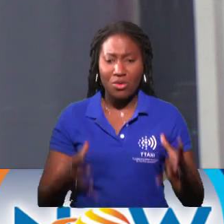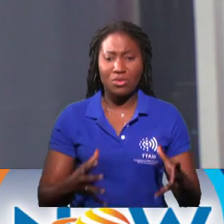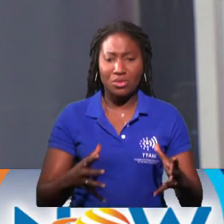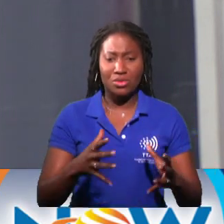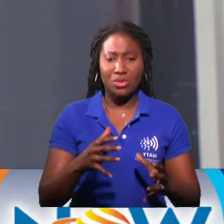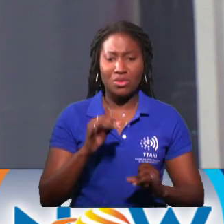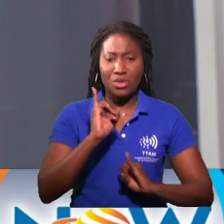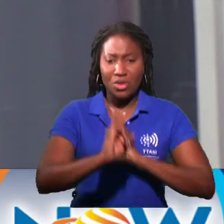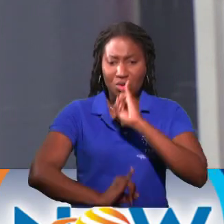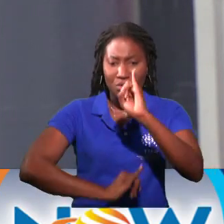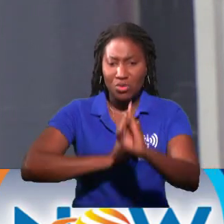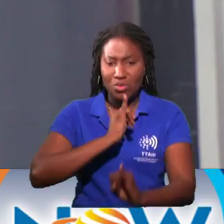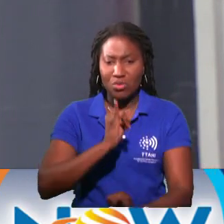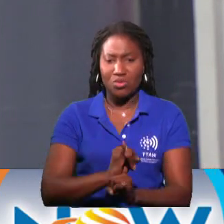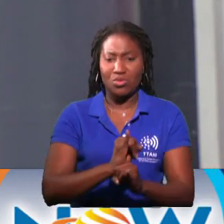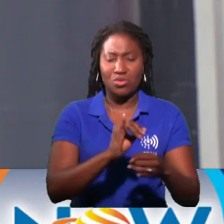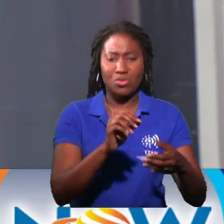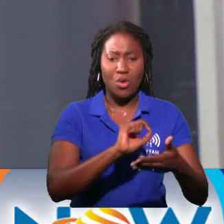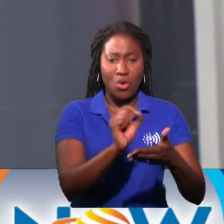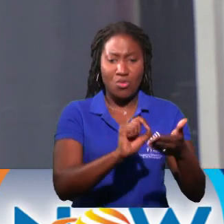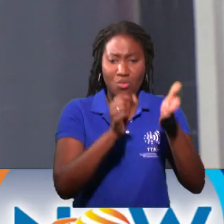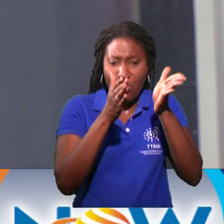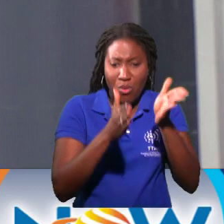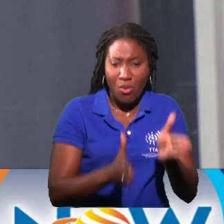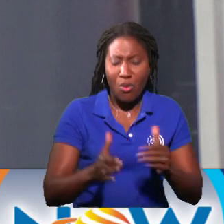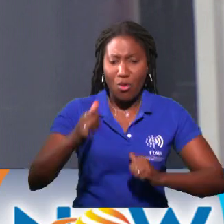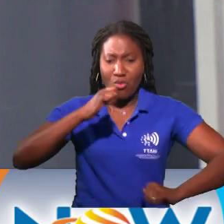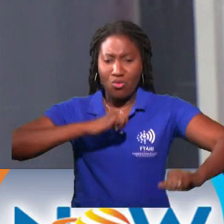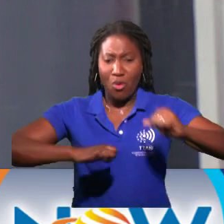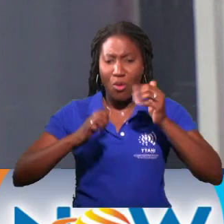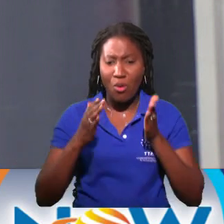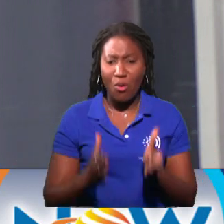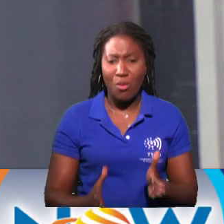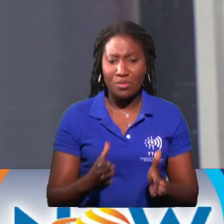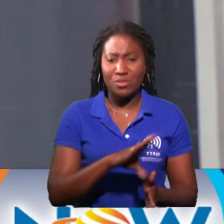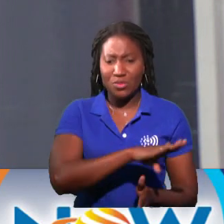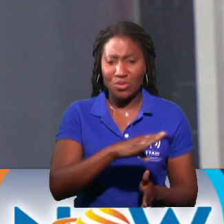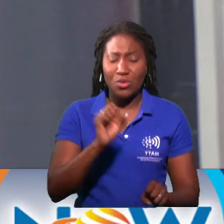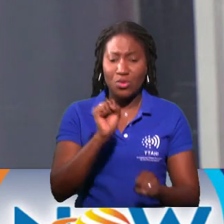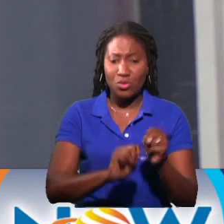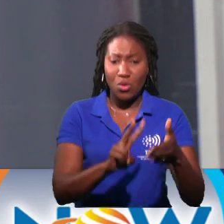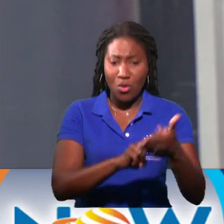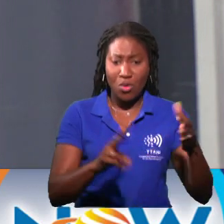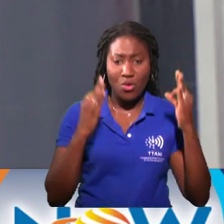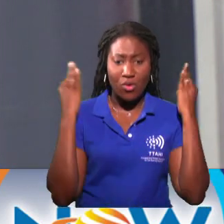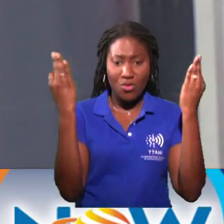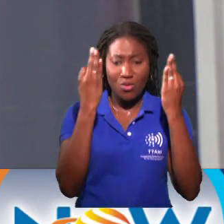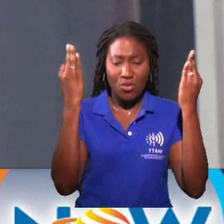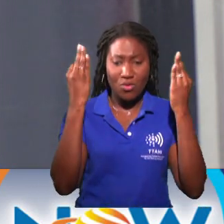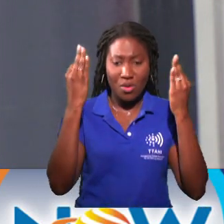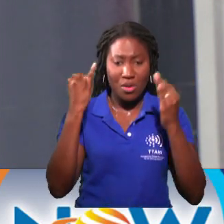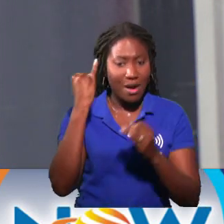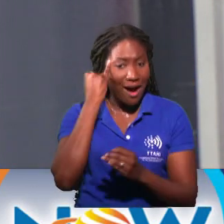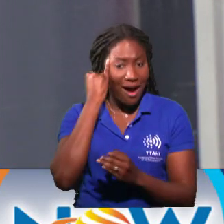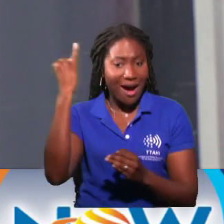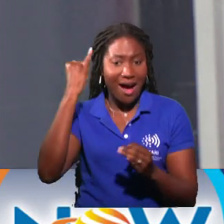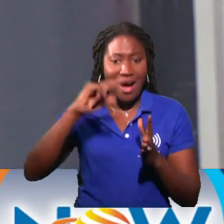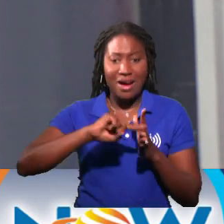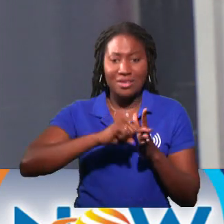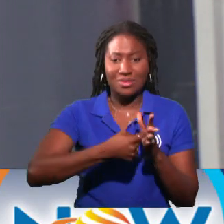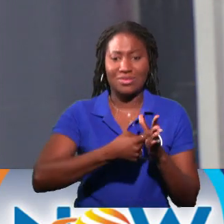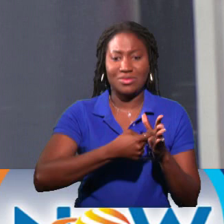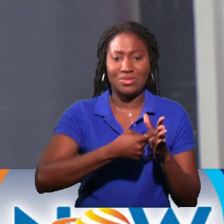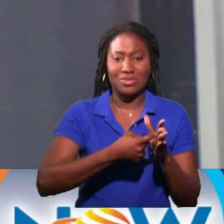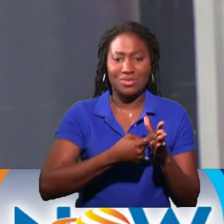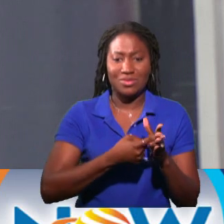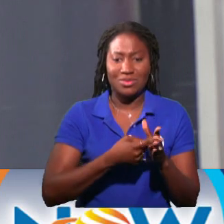internationally acclaimed authors, performers, and writers. So the Bocas Lit Fest was an idea that started in a living room,